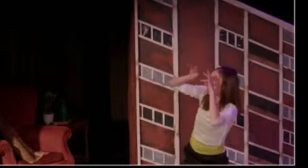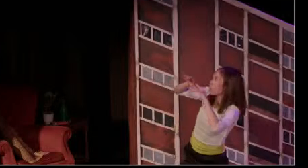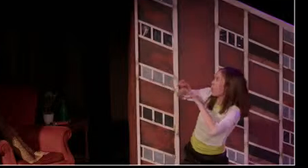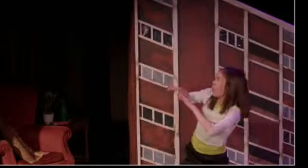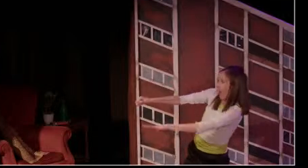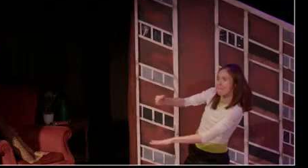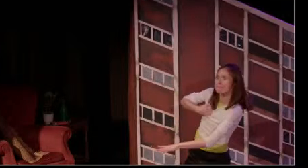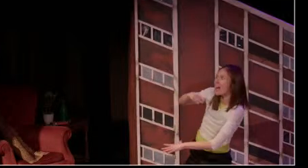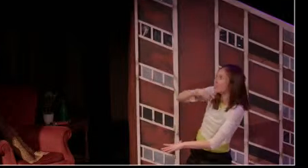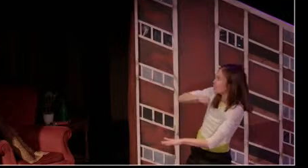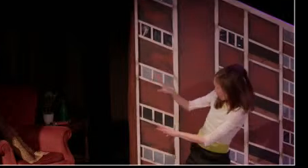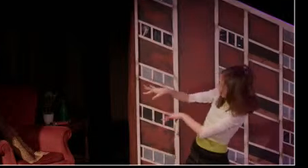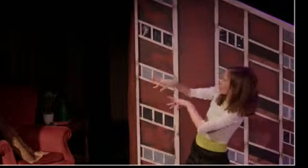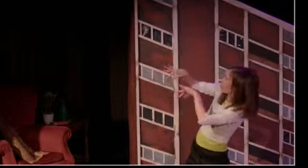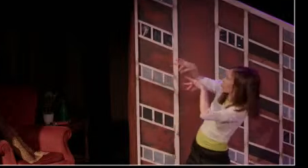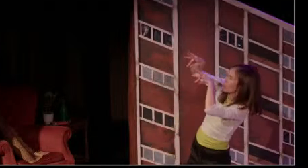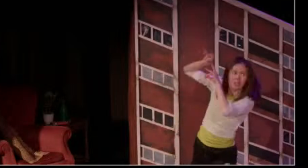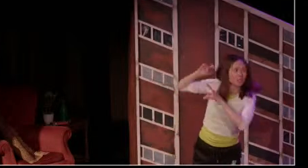you're bedding.